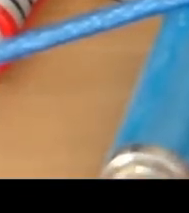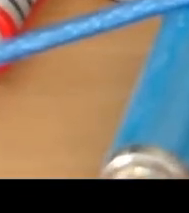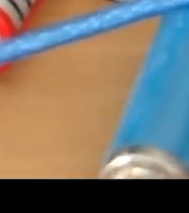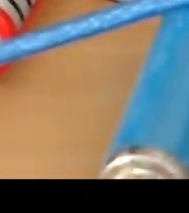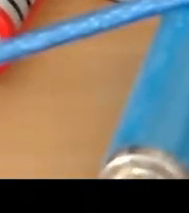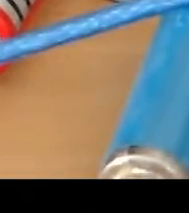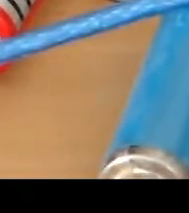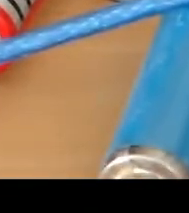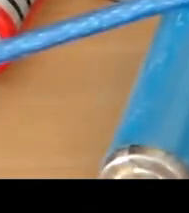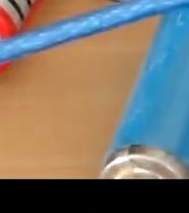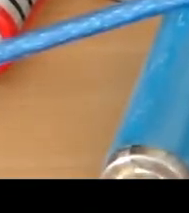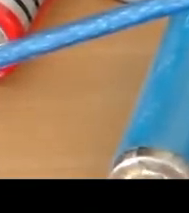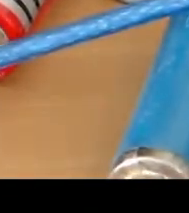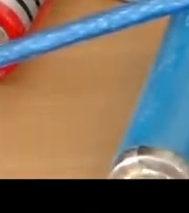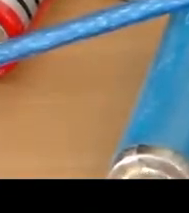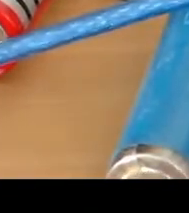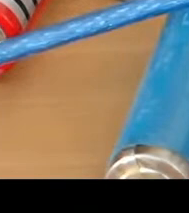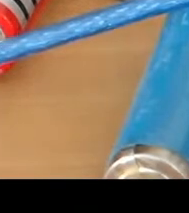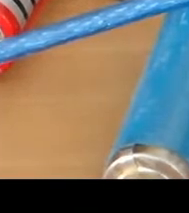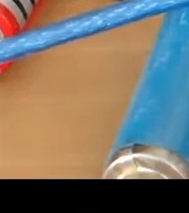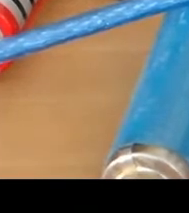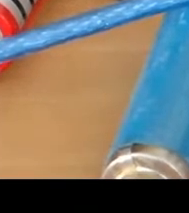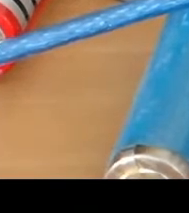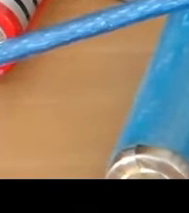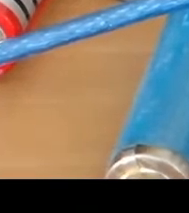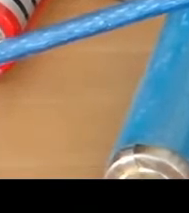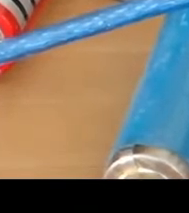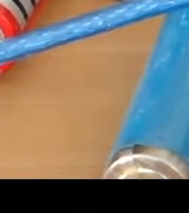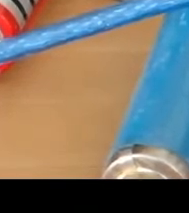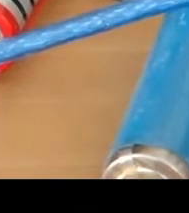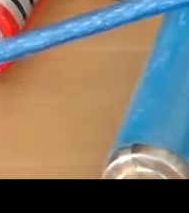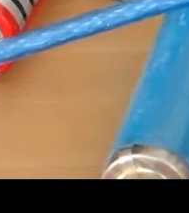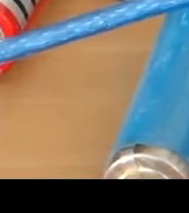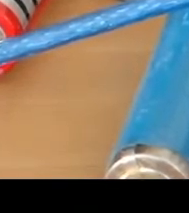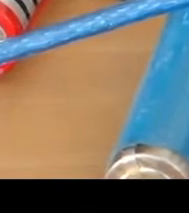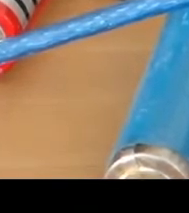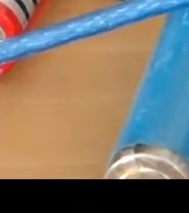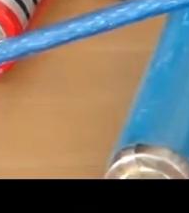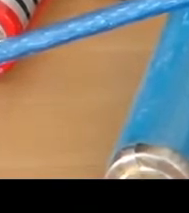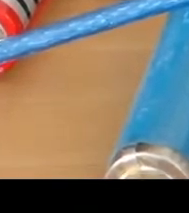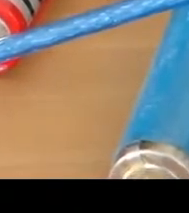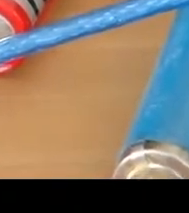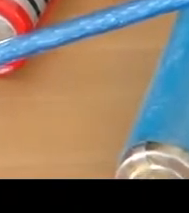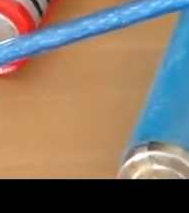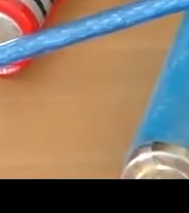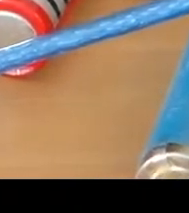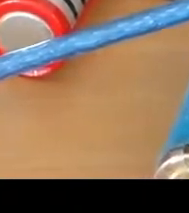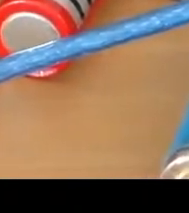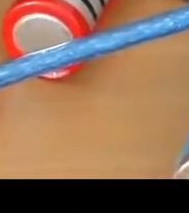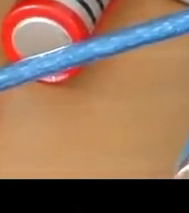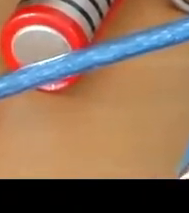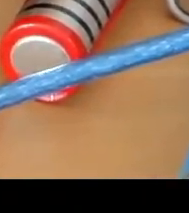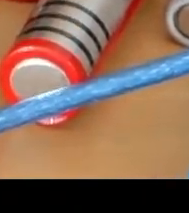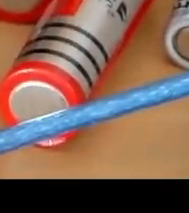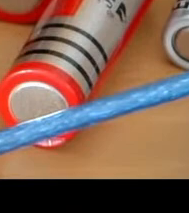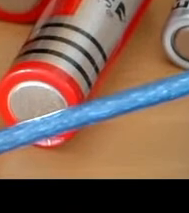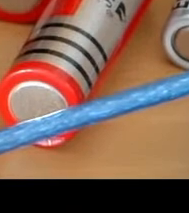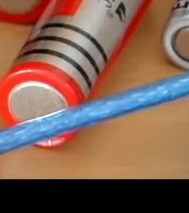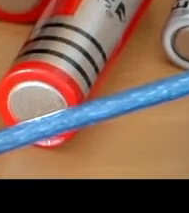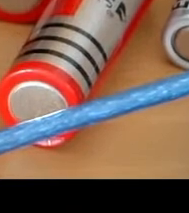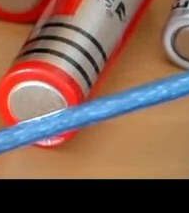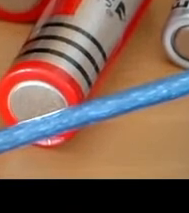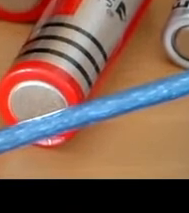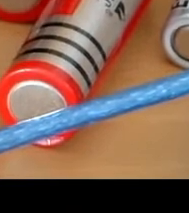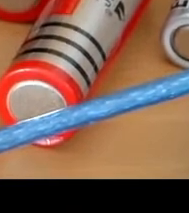with how the problem that we face when making this project and the support that we were given, the people that gave